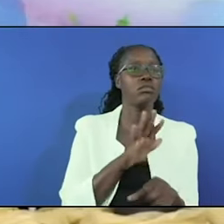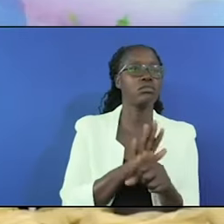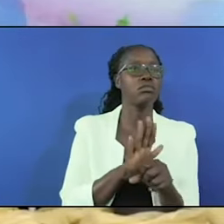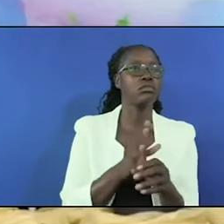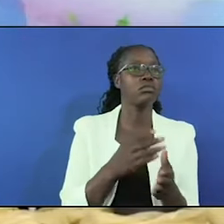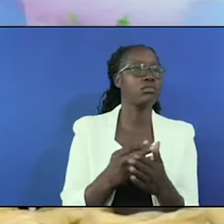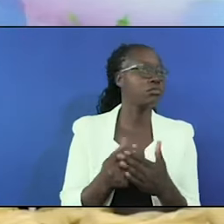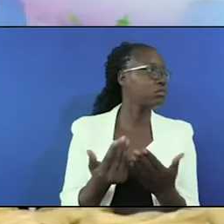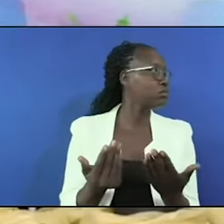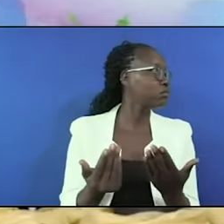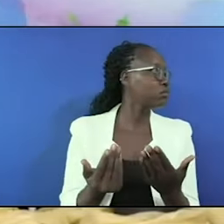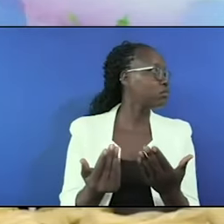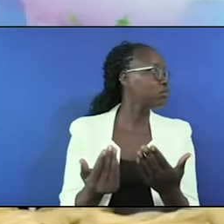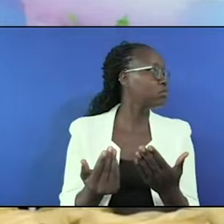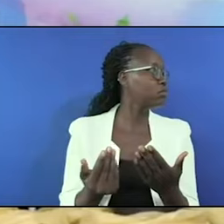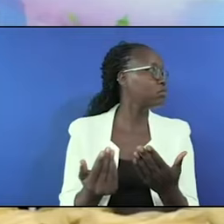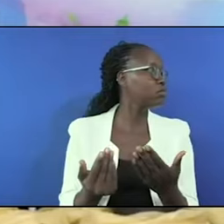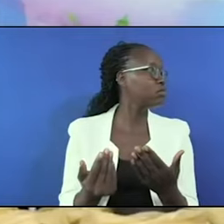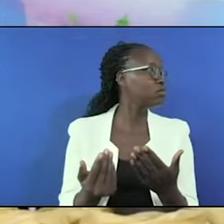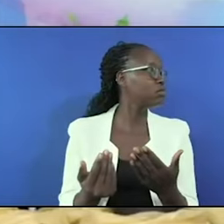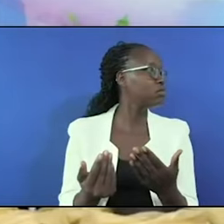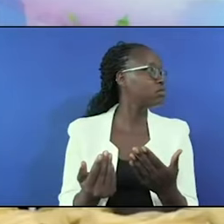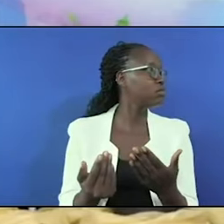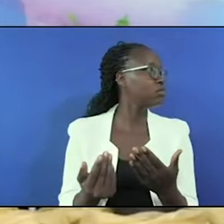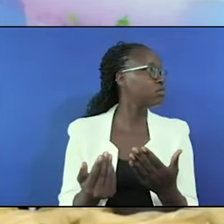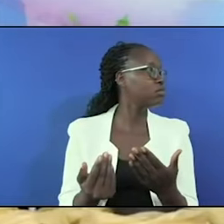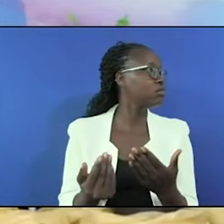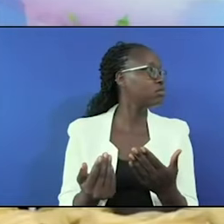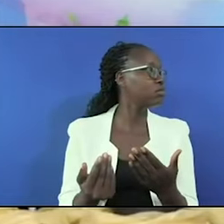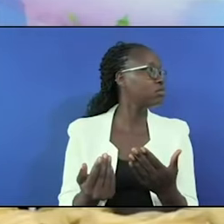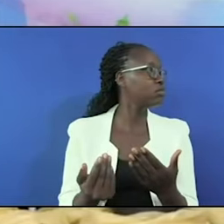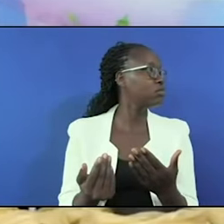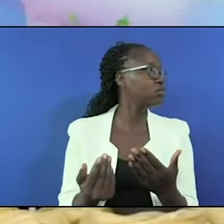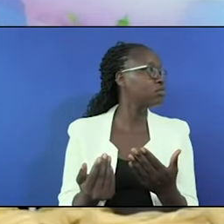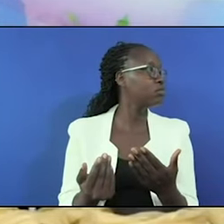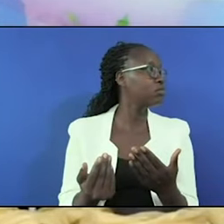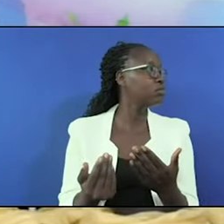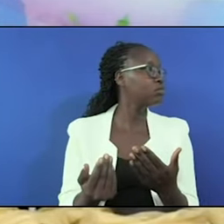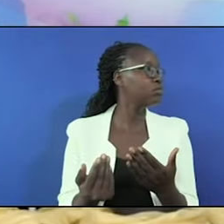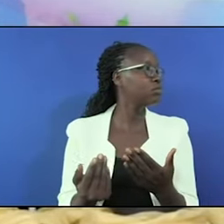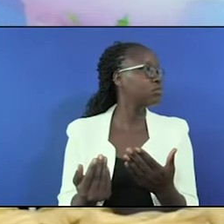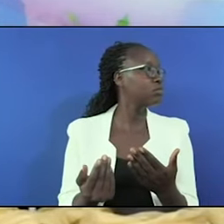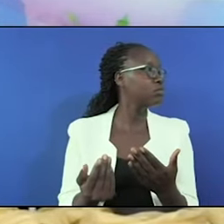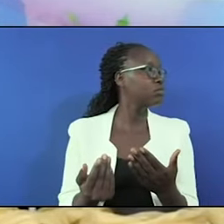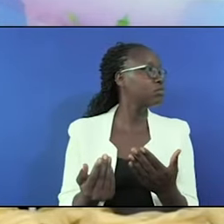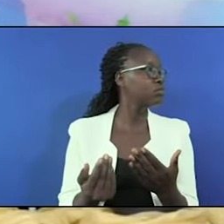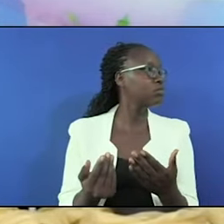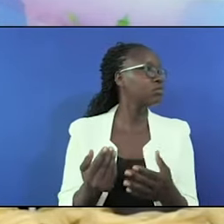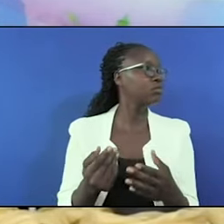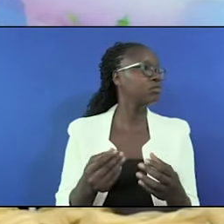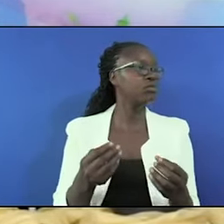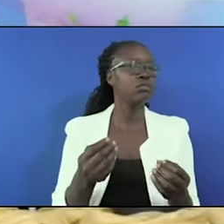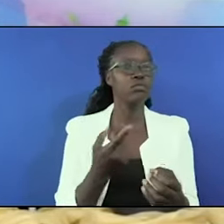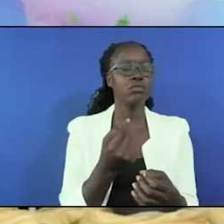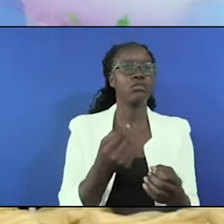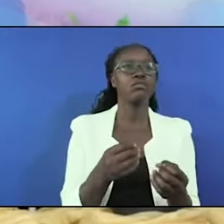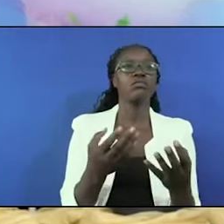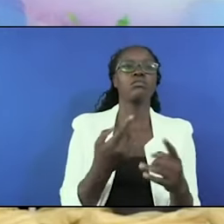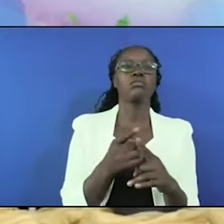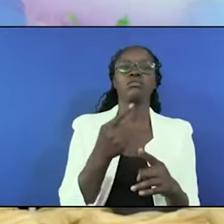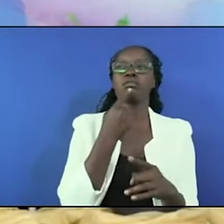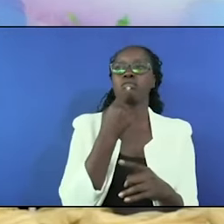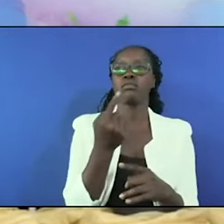money because, of course, you know, you don't give. We only have a few of you giving. But I want to be